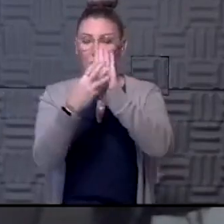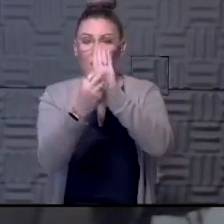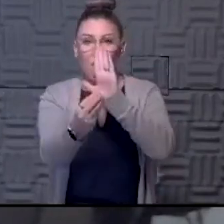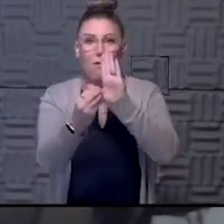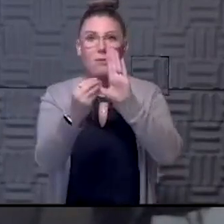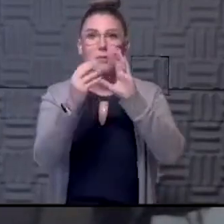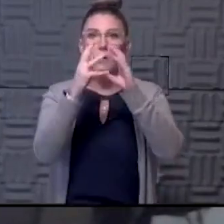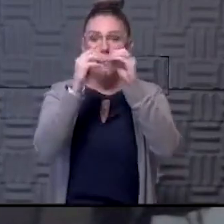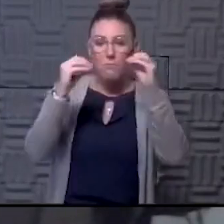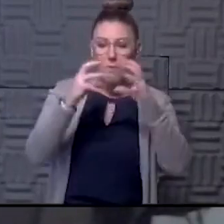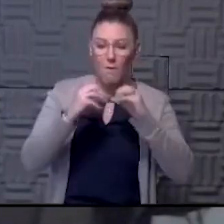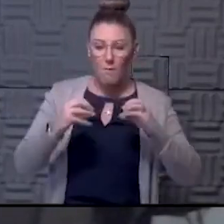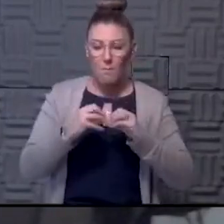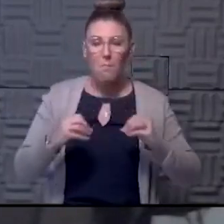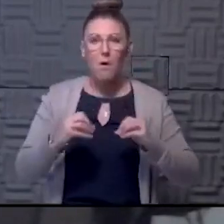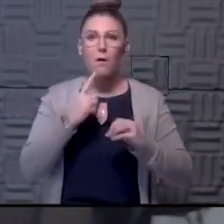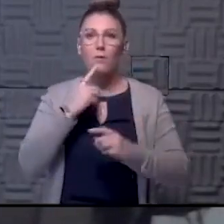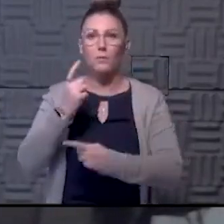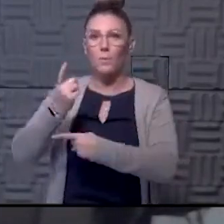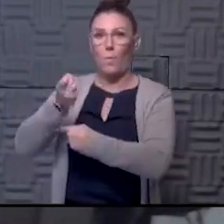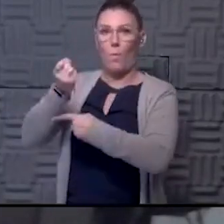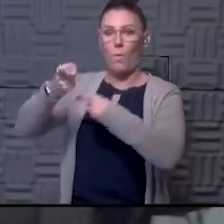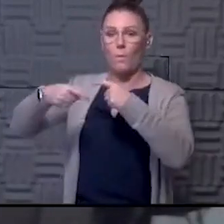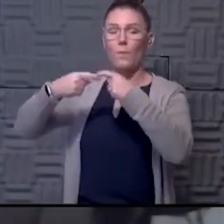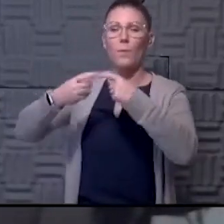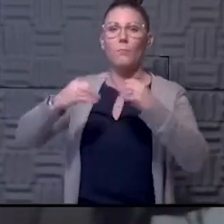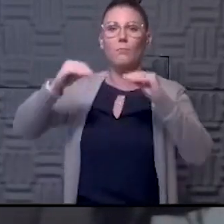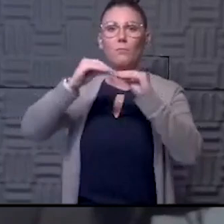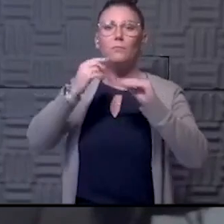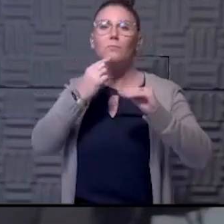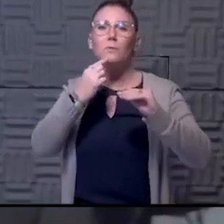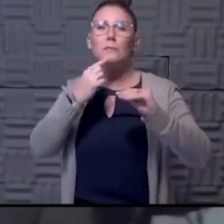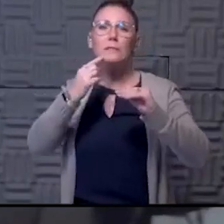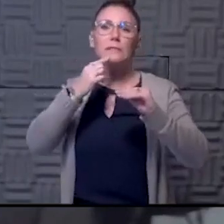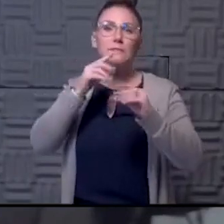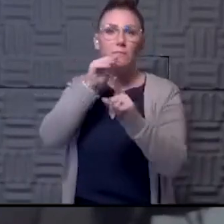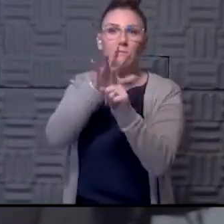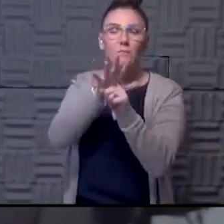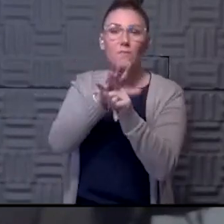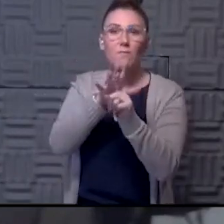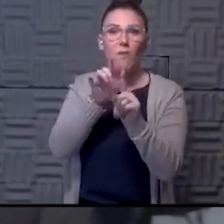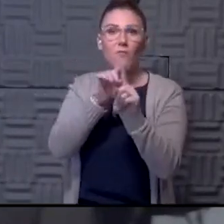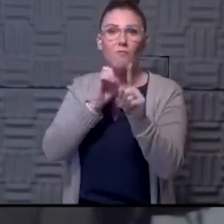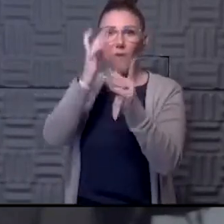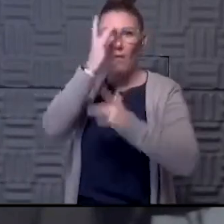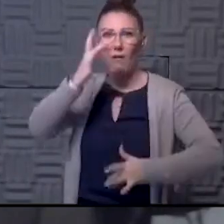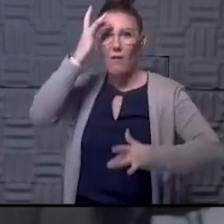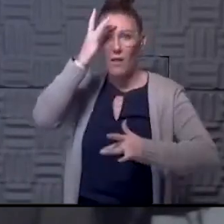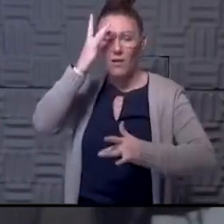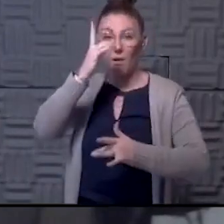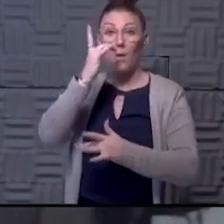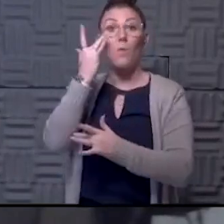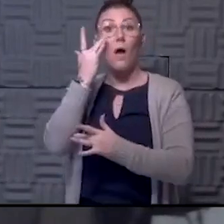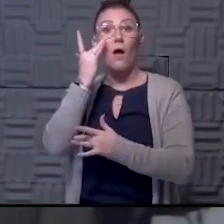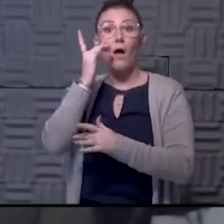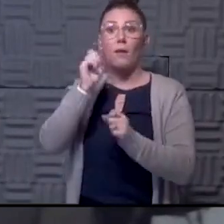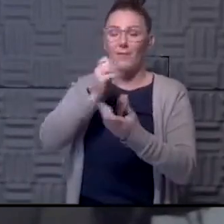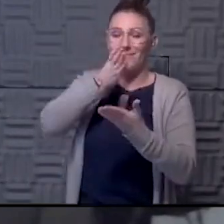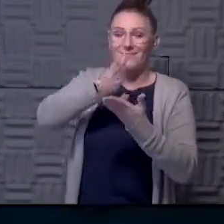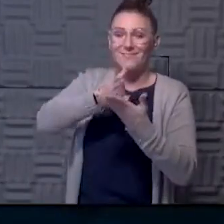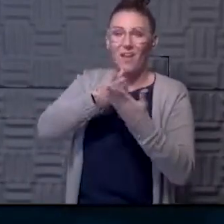really hold back on some of those more severe effects of the virus, because we're able to stop the virus from propagating